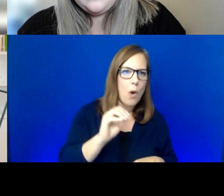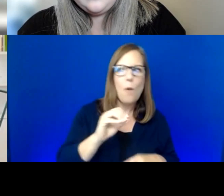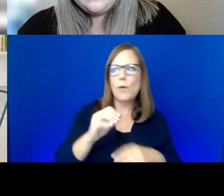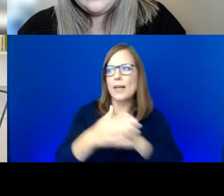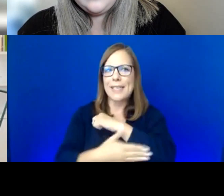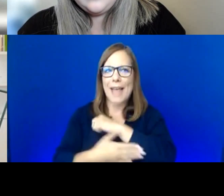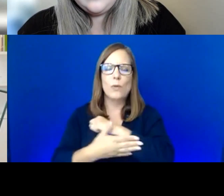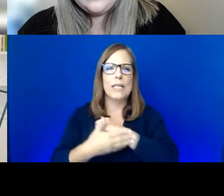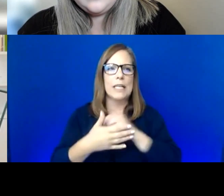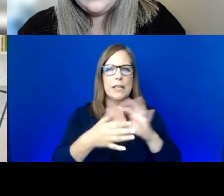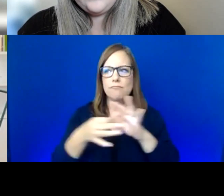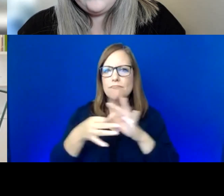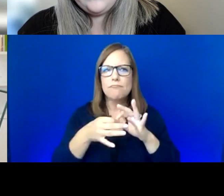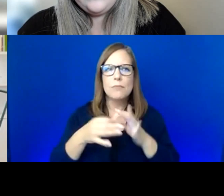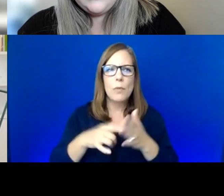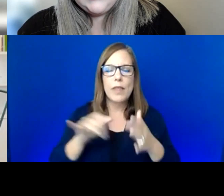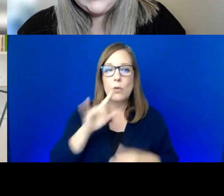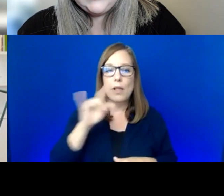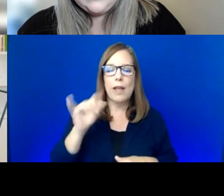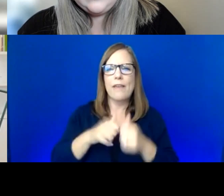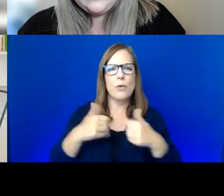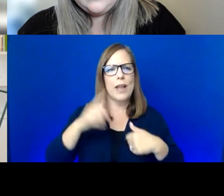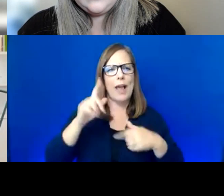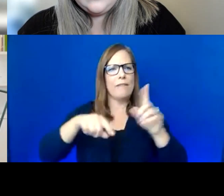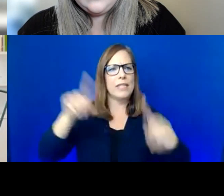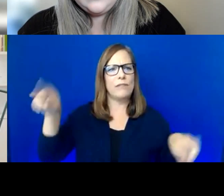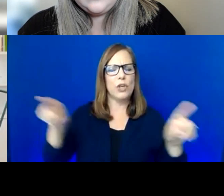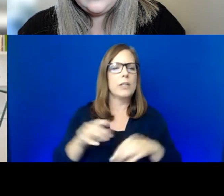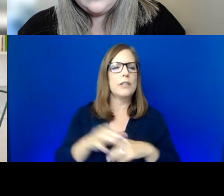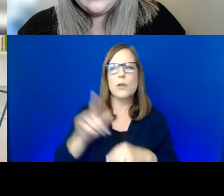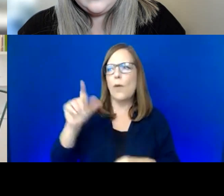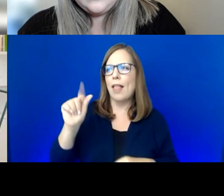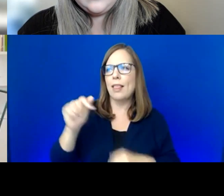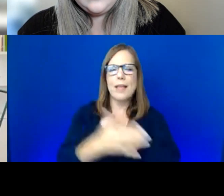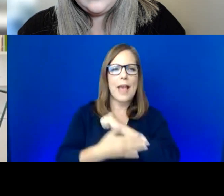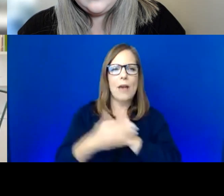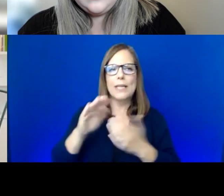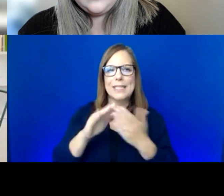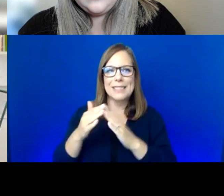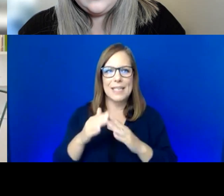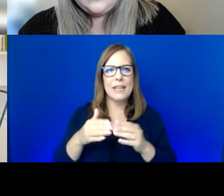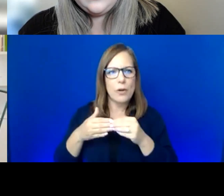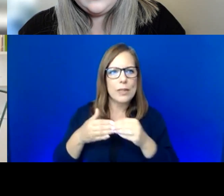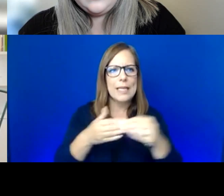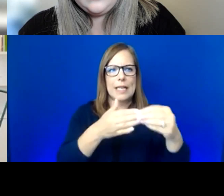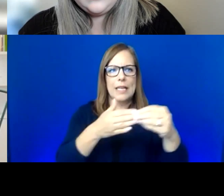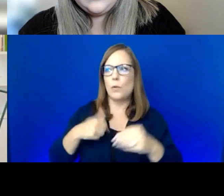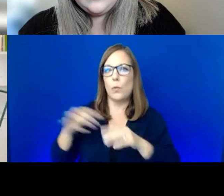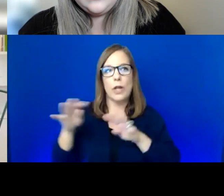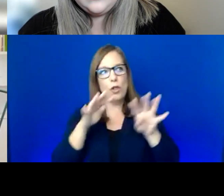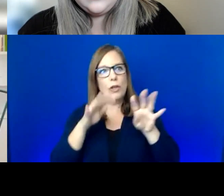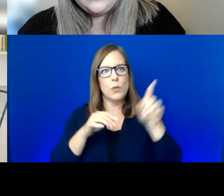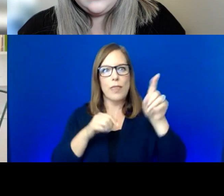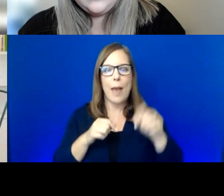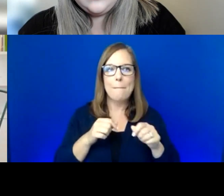so LA County really and LA City are leading the way. They're in looking at theirs, and we are working to support their effort. And we